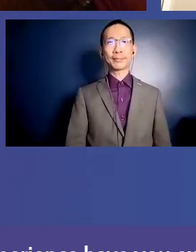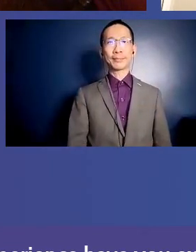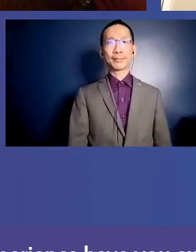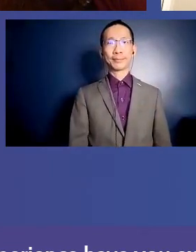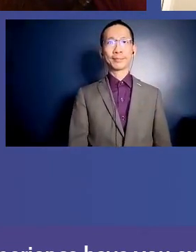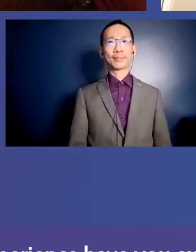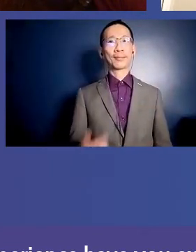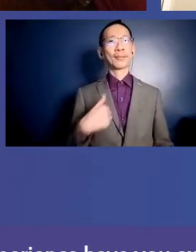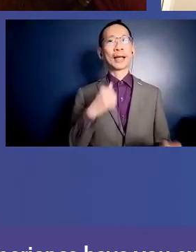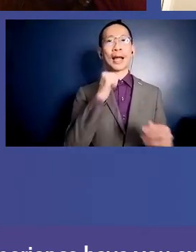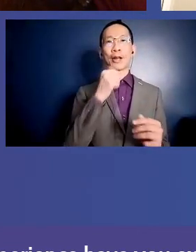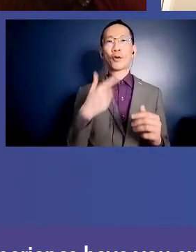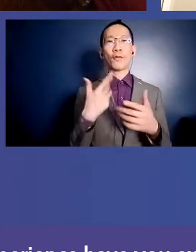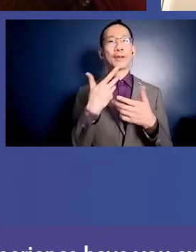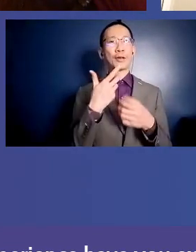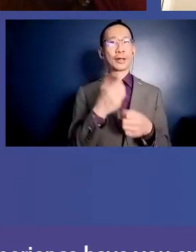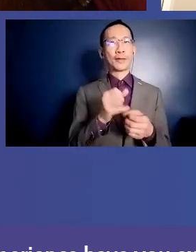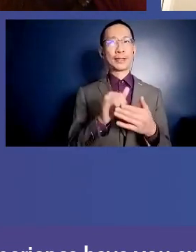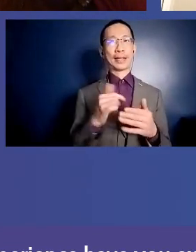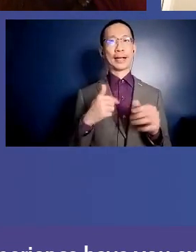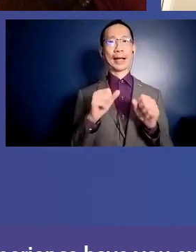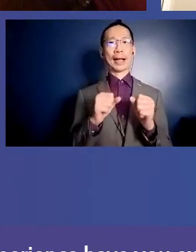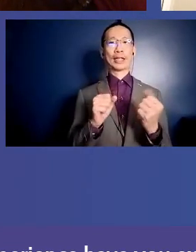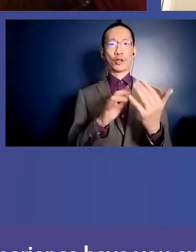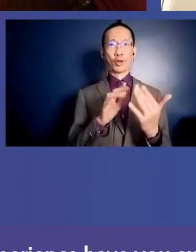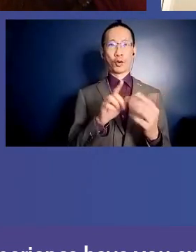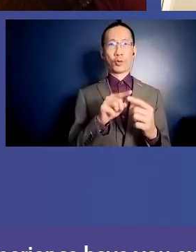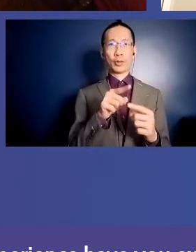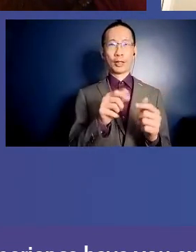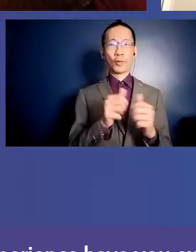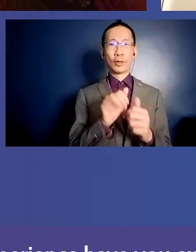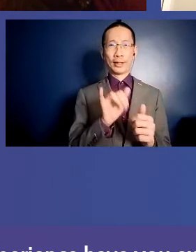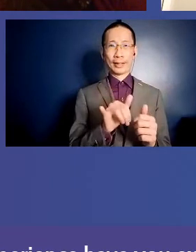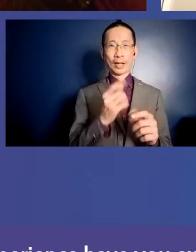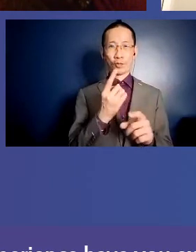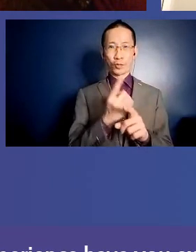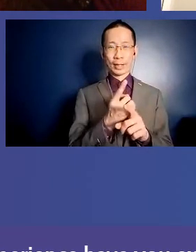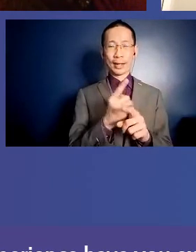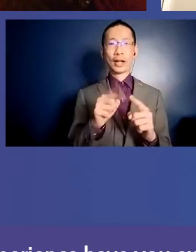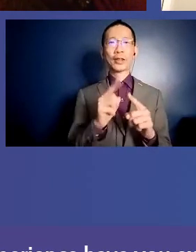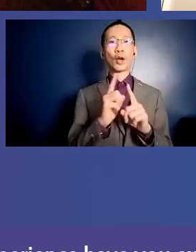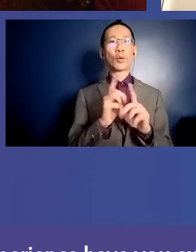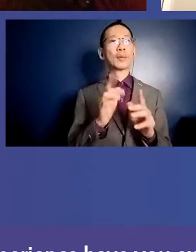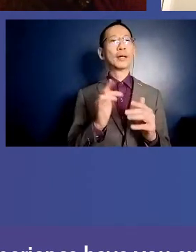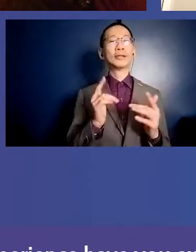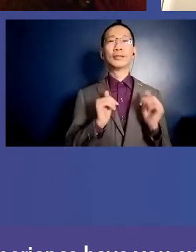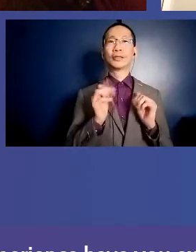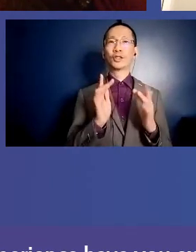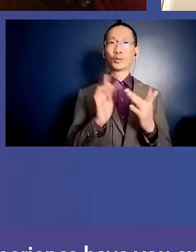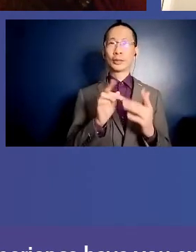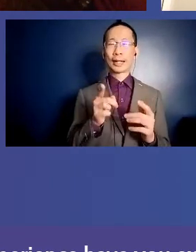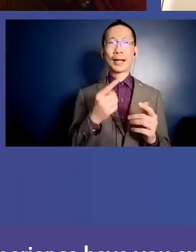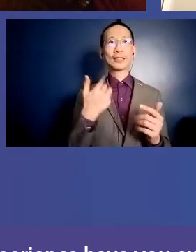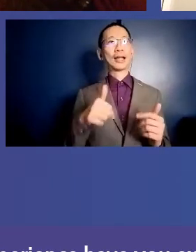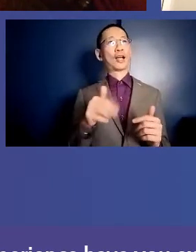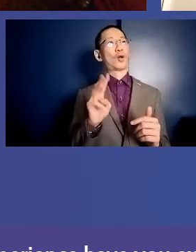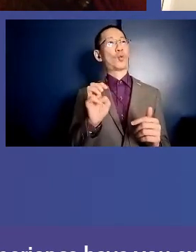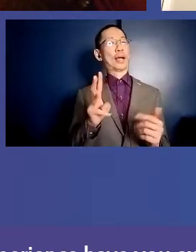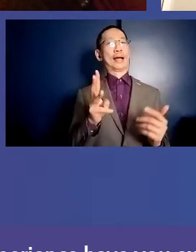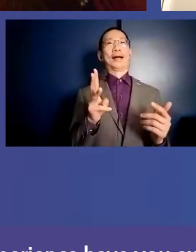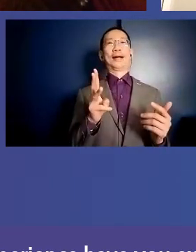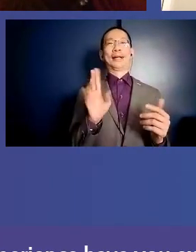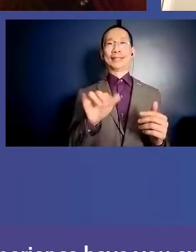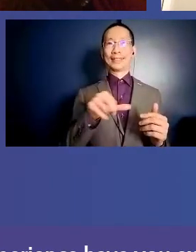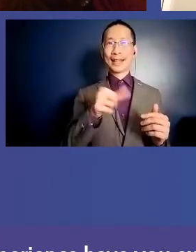I don't feel confident that I can go to them with that, right? And then when a mentor just reaches out, sometimes it's just like, oh, hey, this